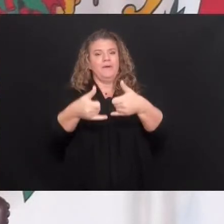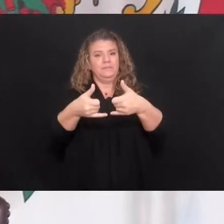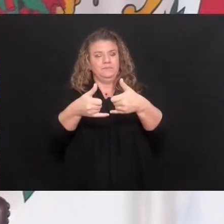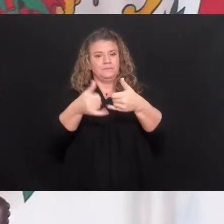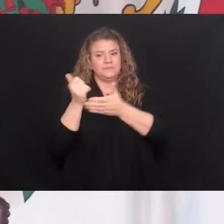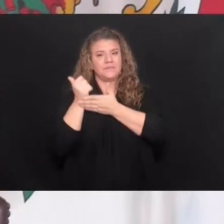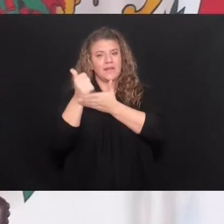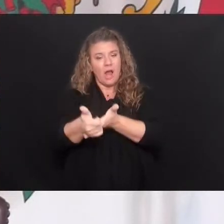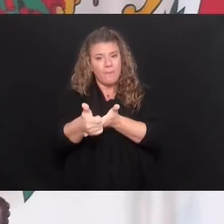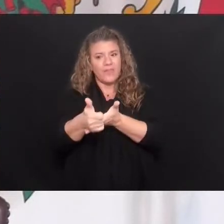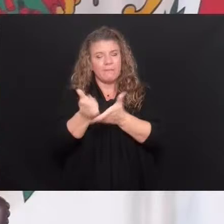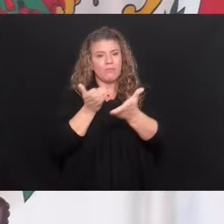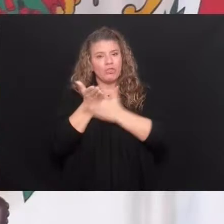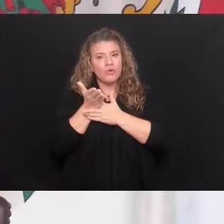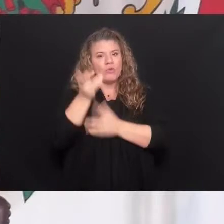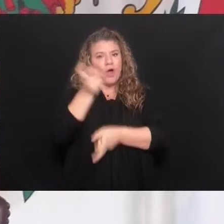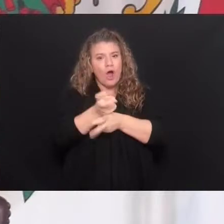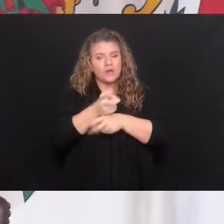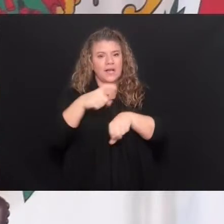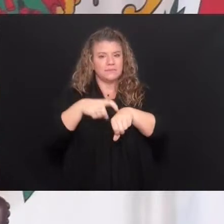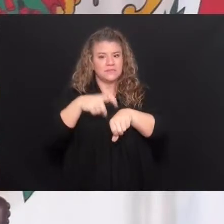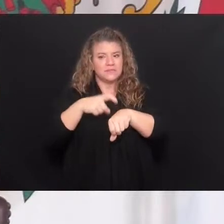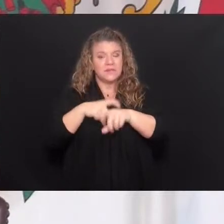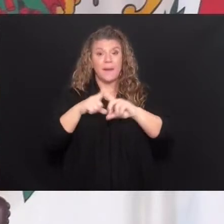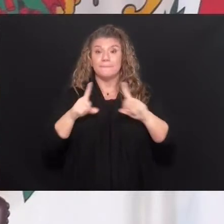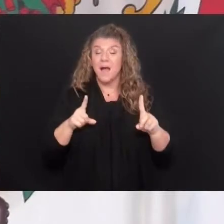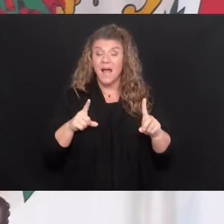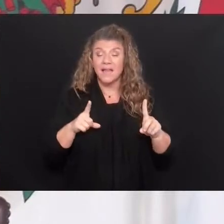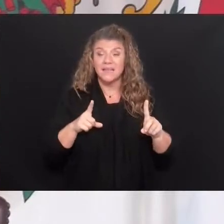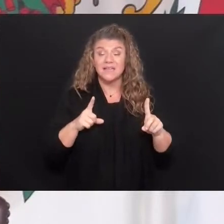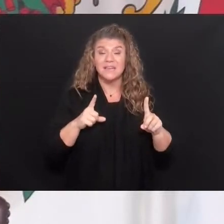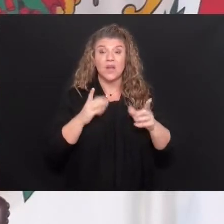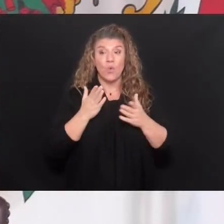and help them through the tough times. But when things were